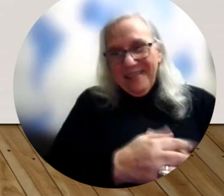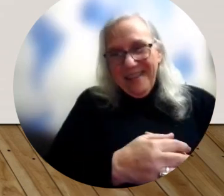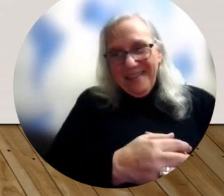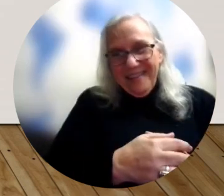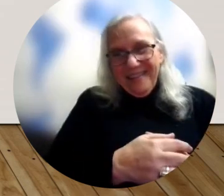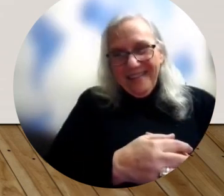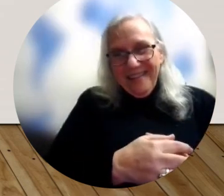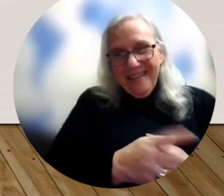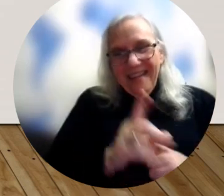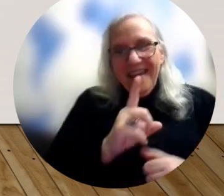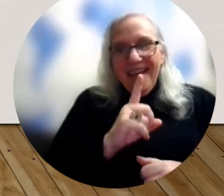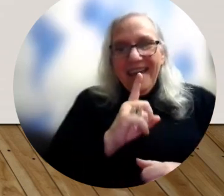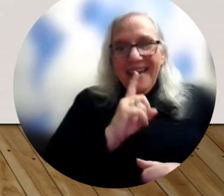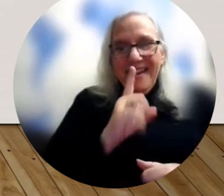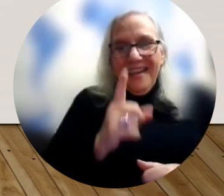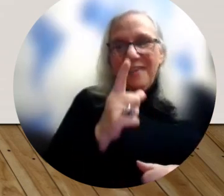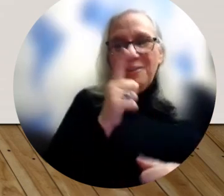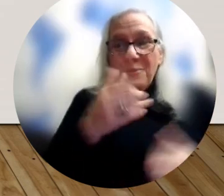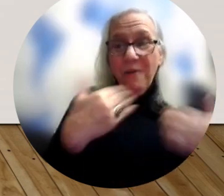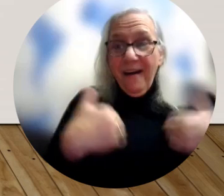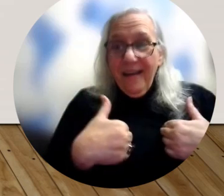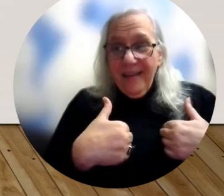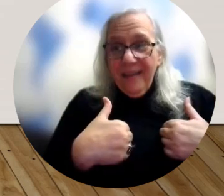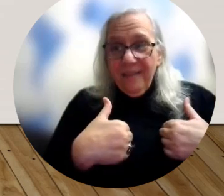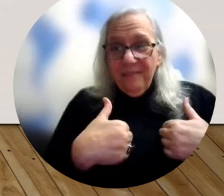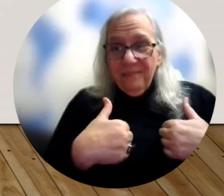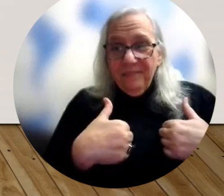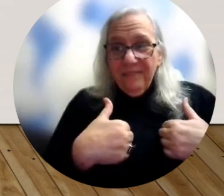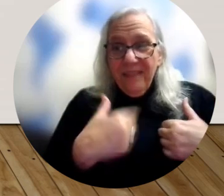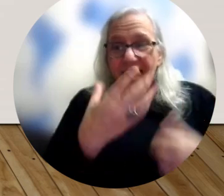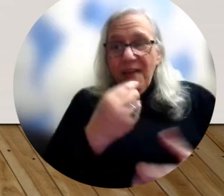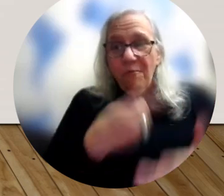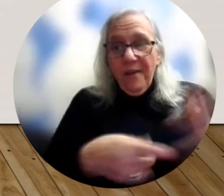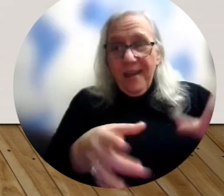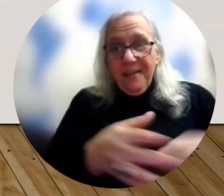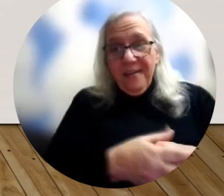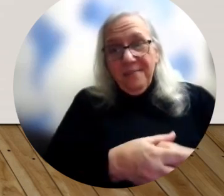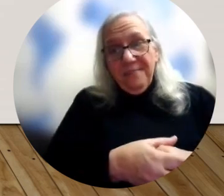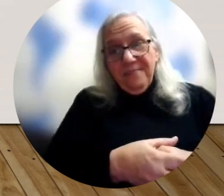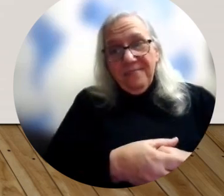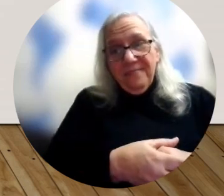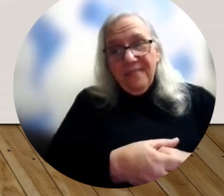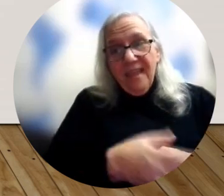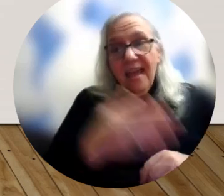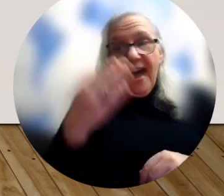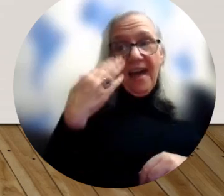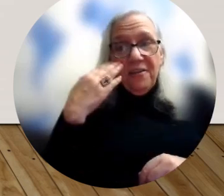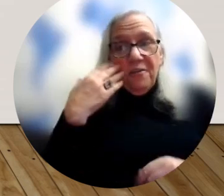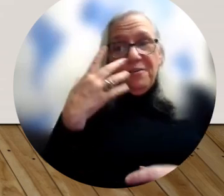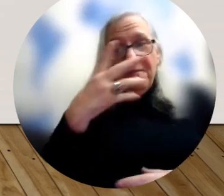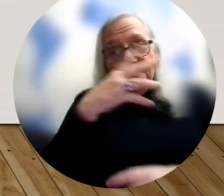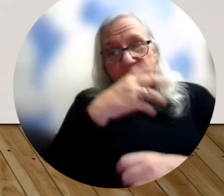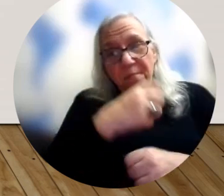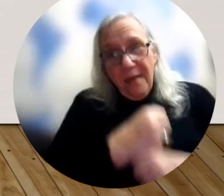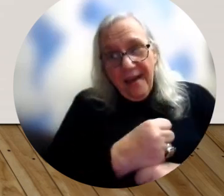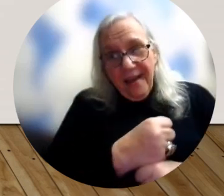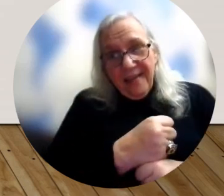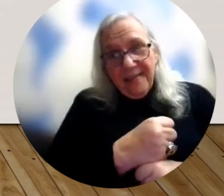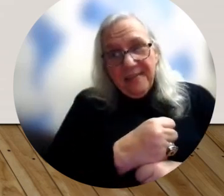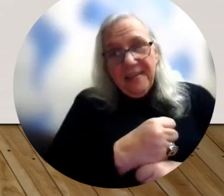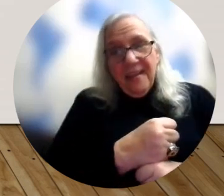the presentation. It is who I am and what I do. I know you